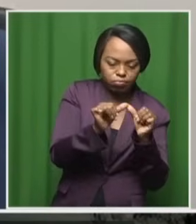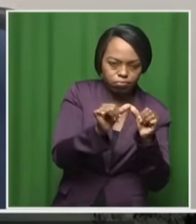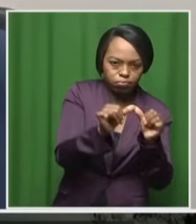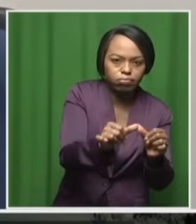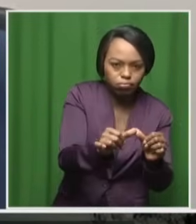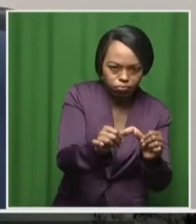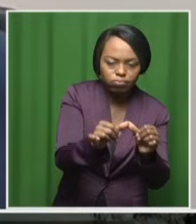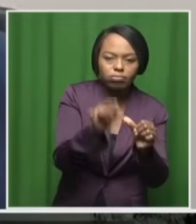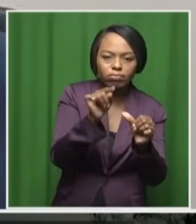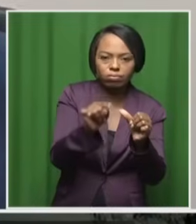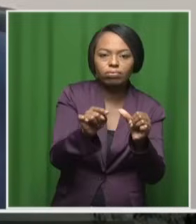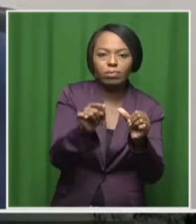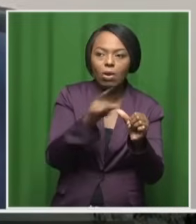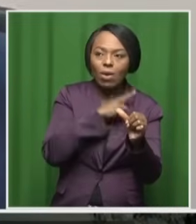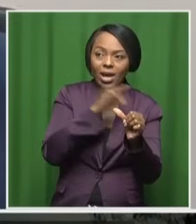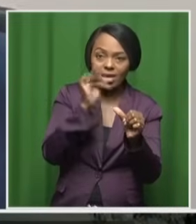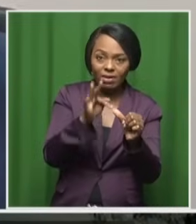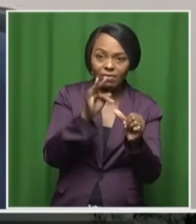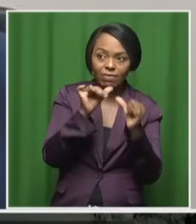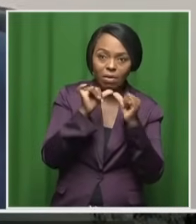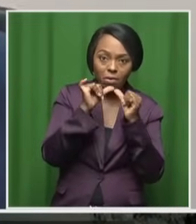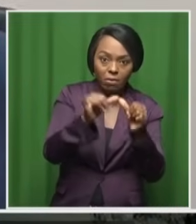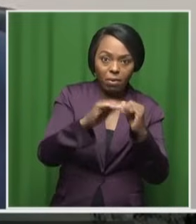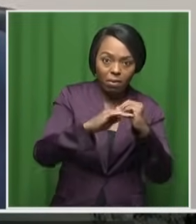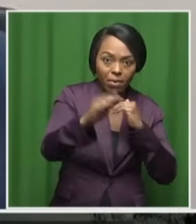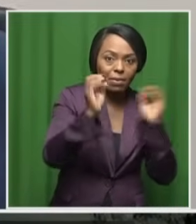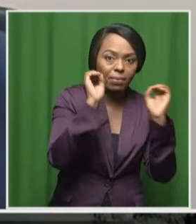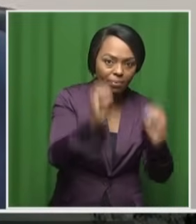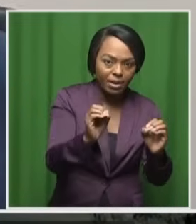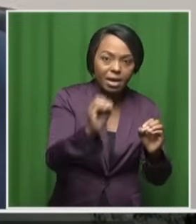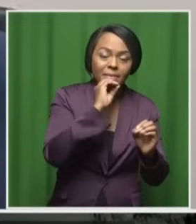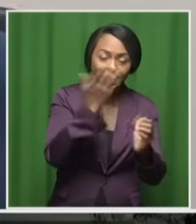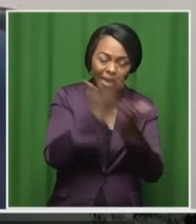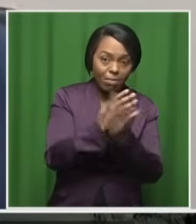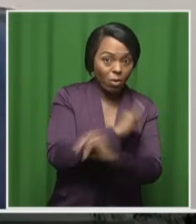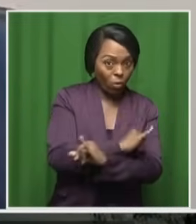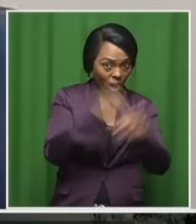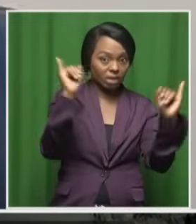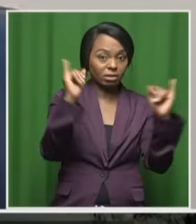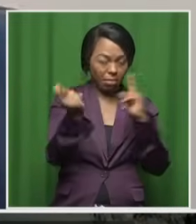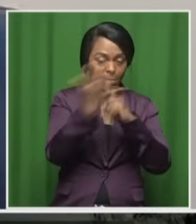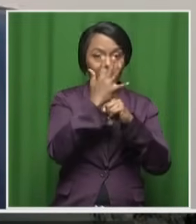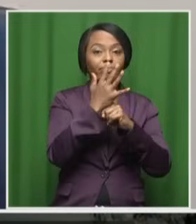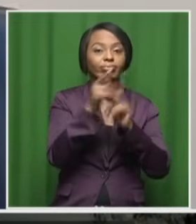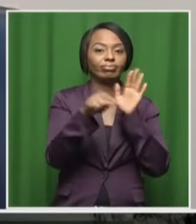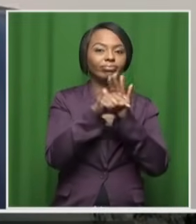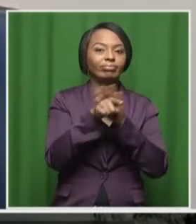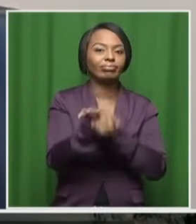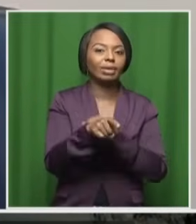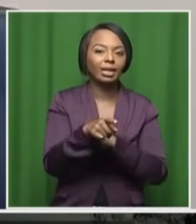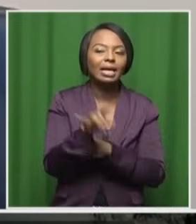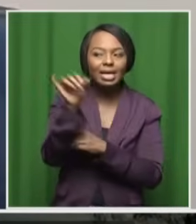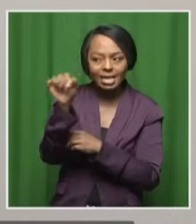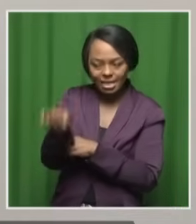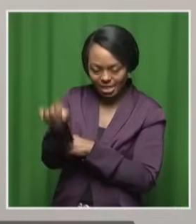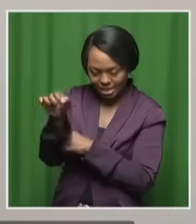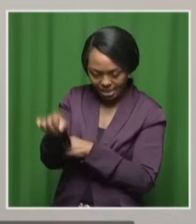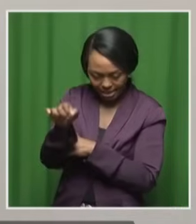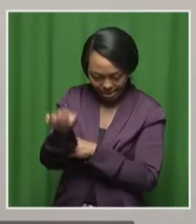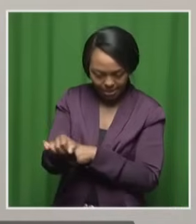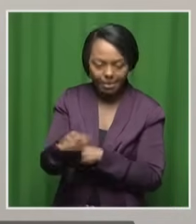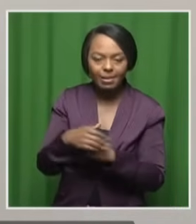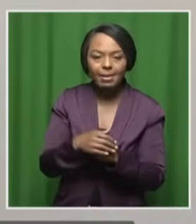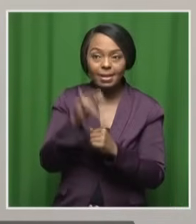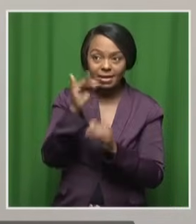they not been, this would have even knocked us worse than what we're already seeing. It would certainly have been. I mean,